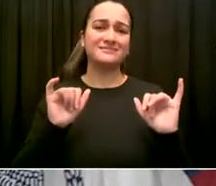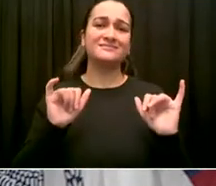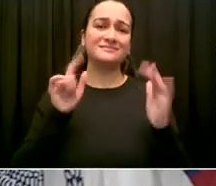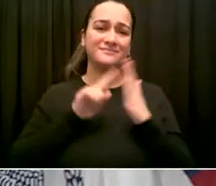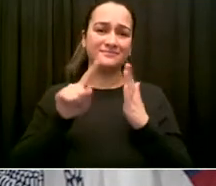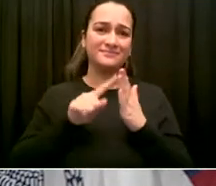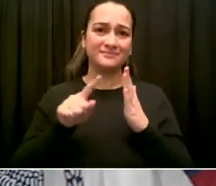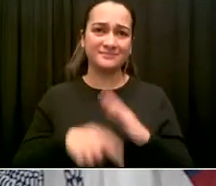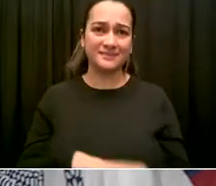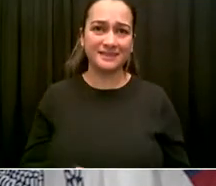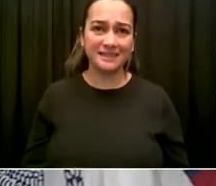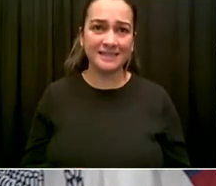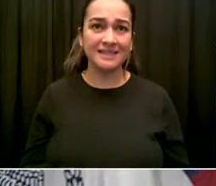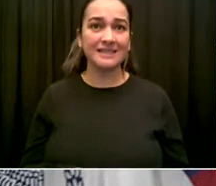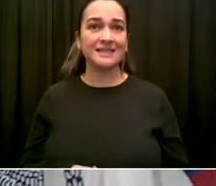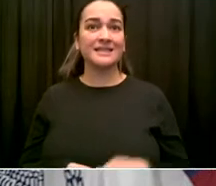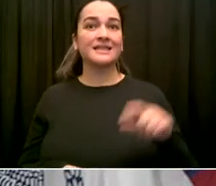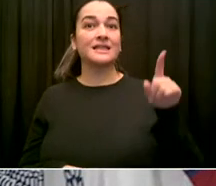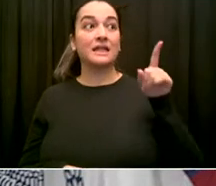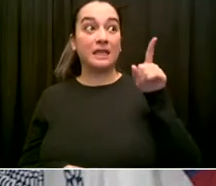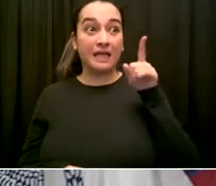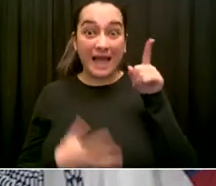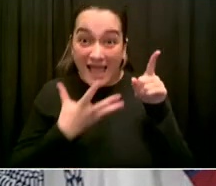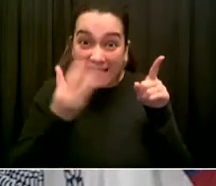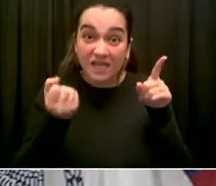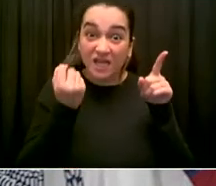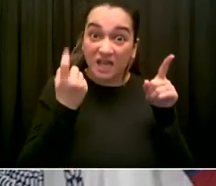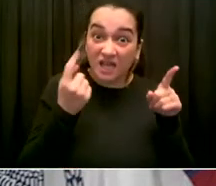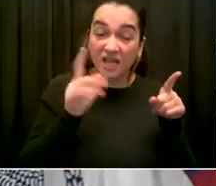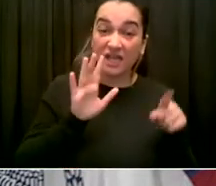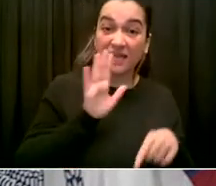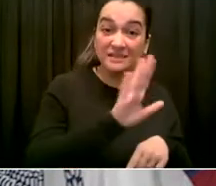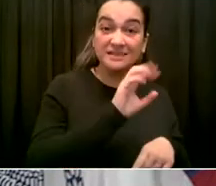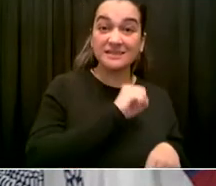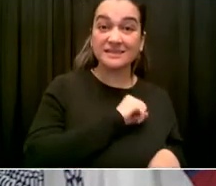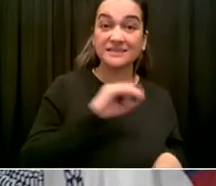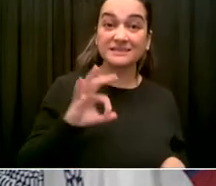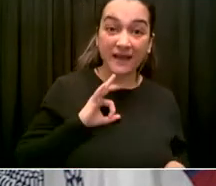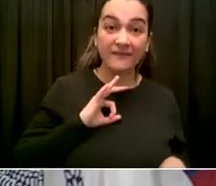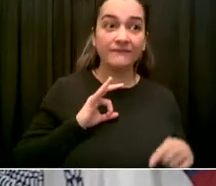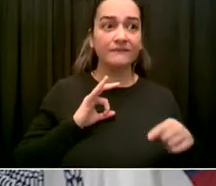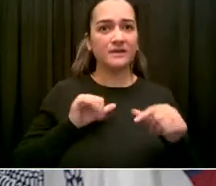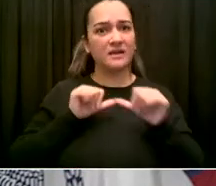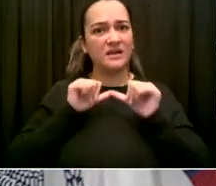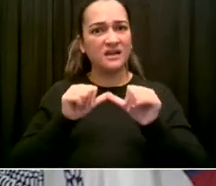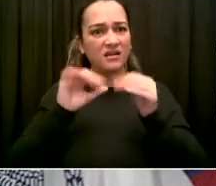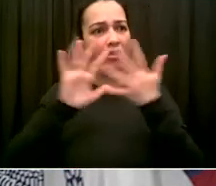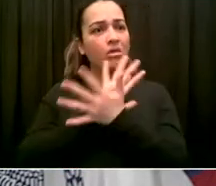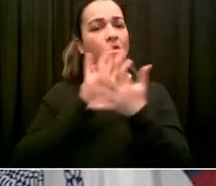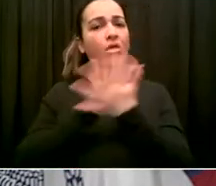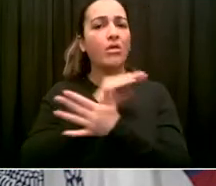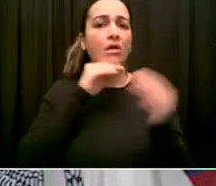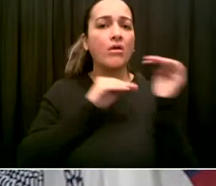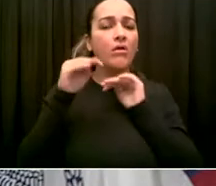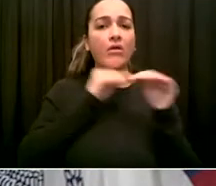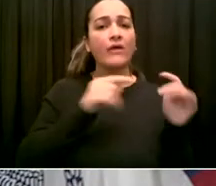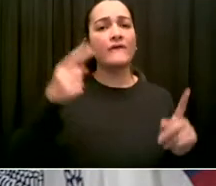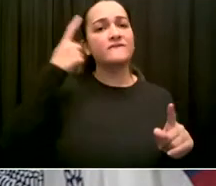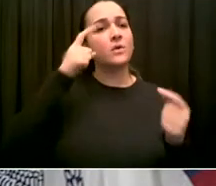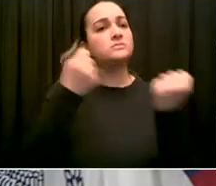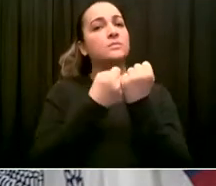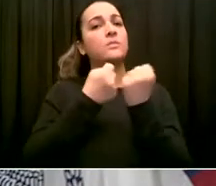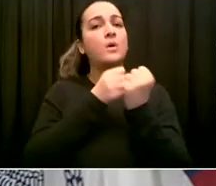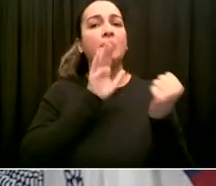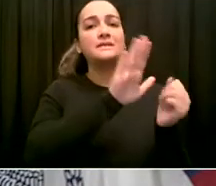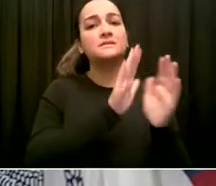that there have been numerous instances of sexual harassment and sexual molestation, the scandal related to the Tappan Zee